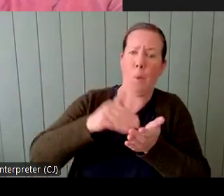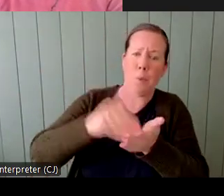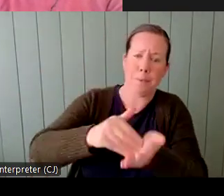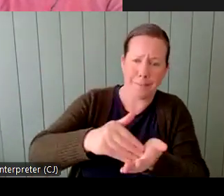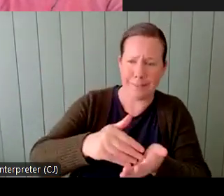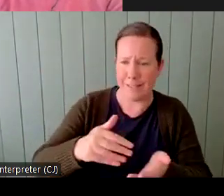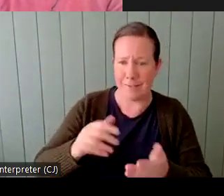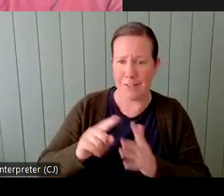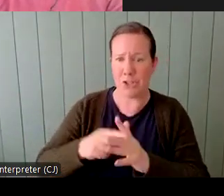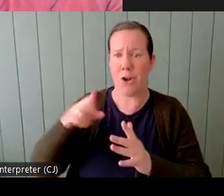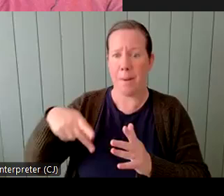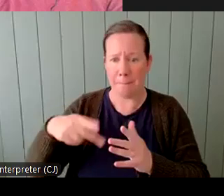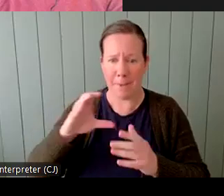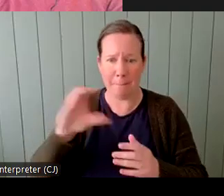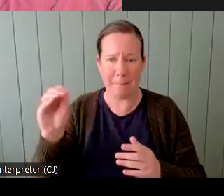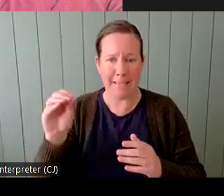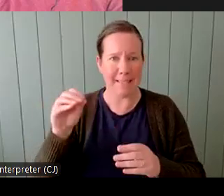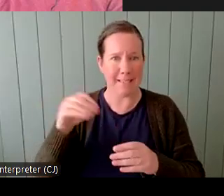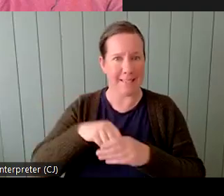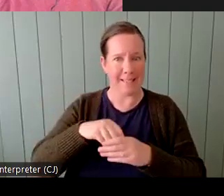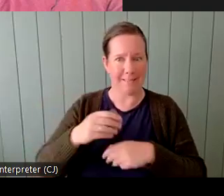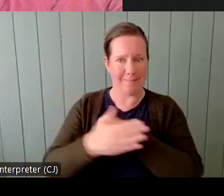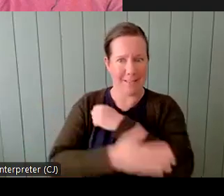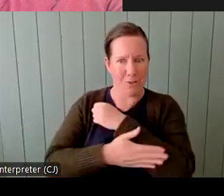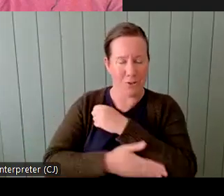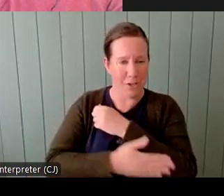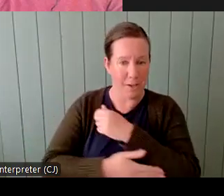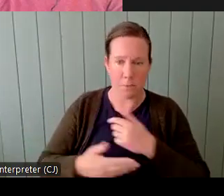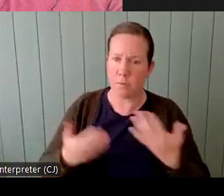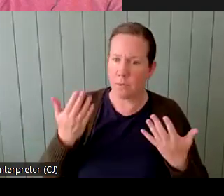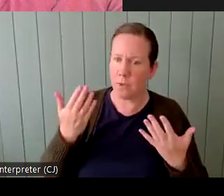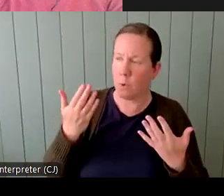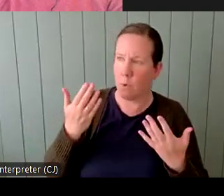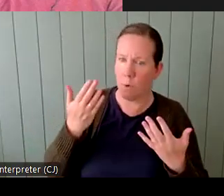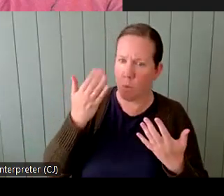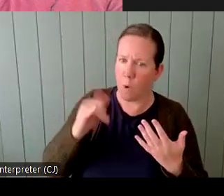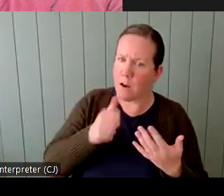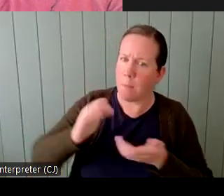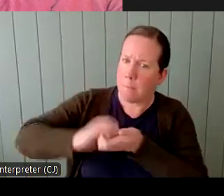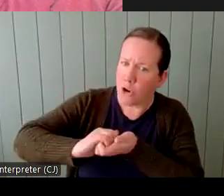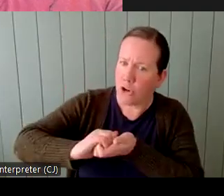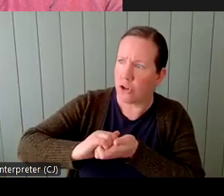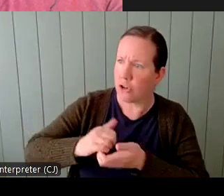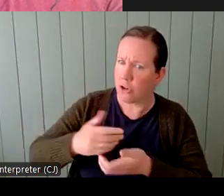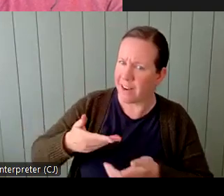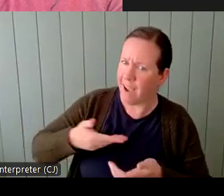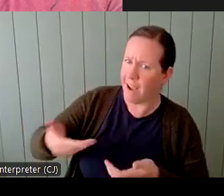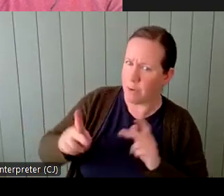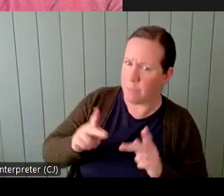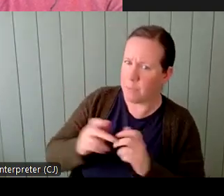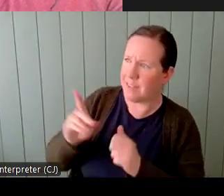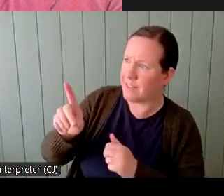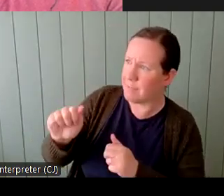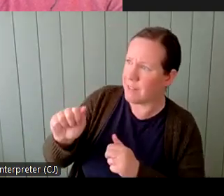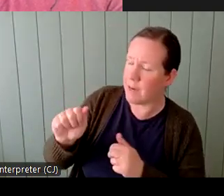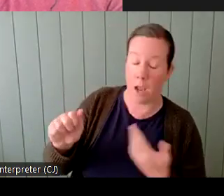doors intentionally and welcome folks with disabilities. And I was literally shown the door. And it was that stubbornness that made me